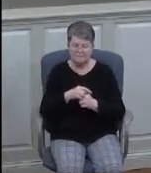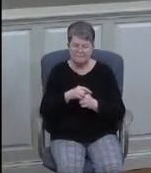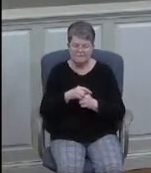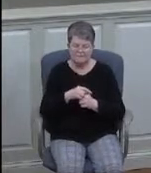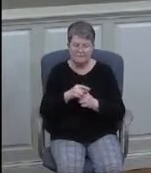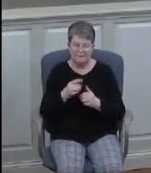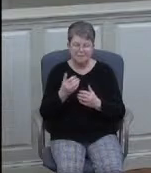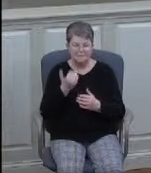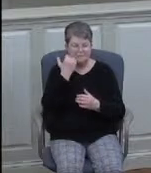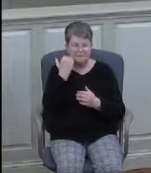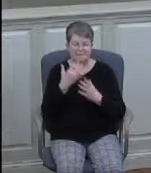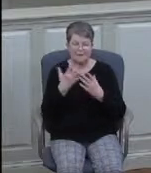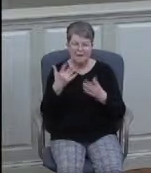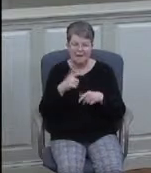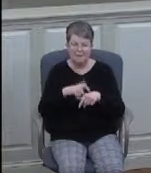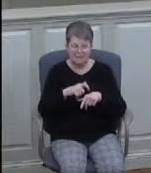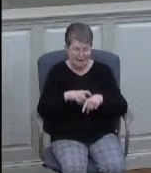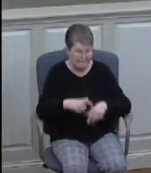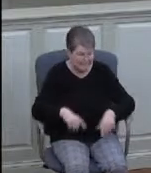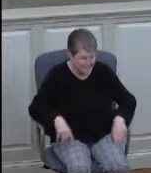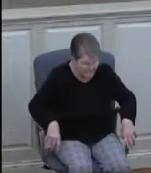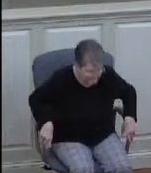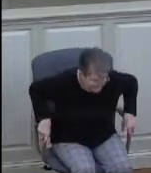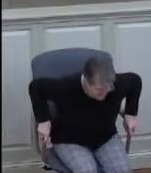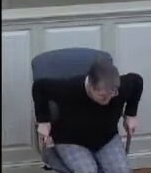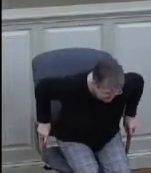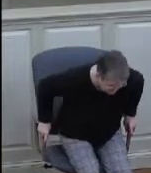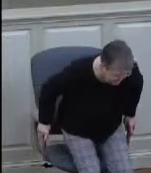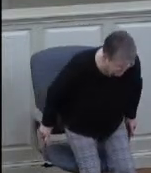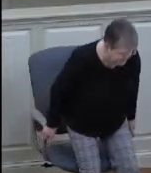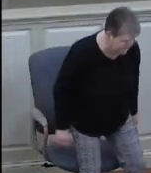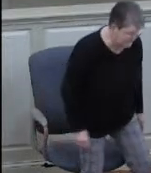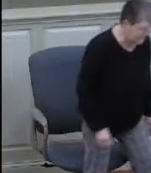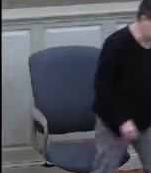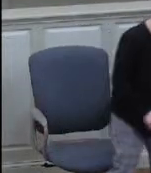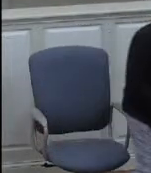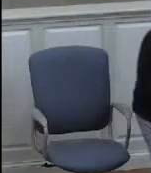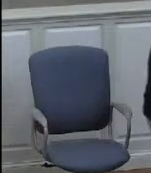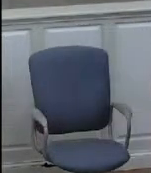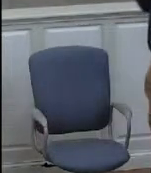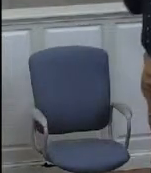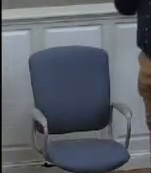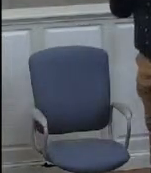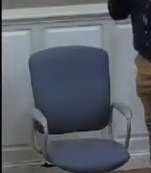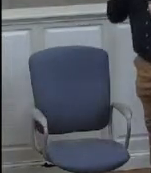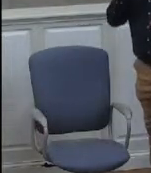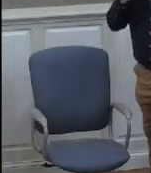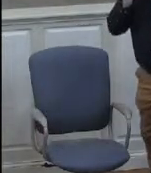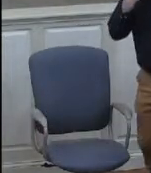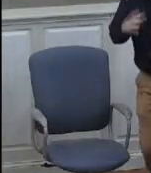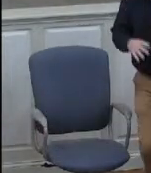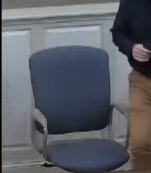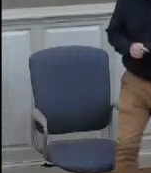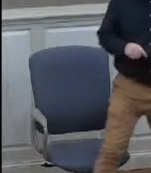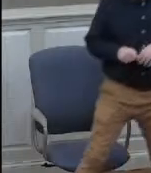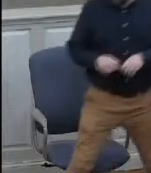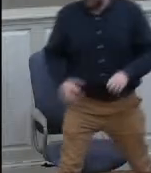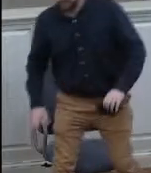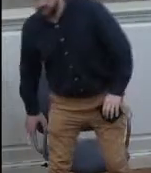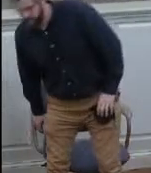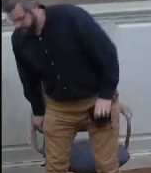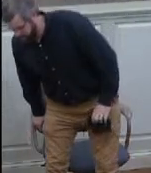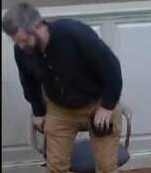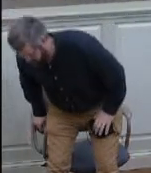Yep, absolutely. And can we enlist Mr. Walters and his firm to continue to work with us to help us implement this? You couldn't keep me